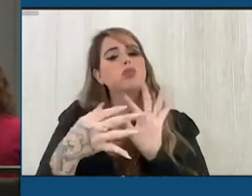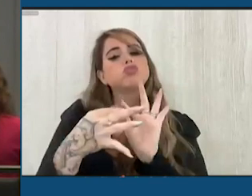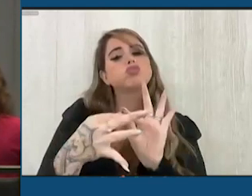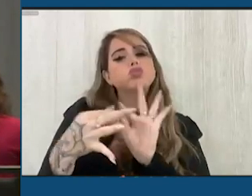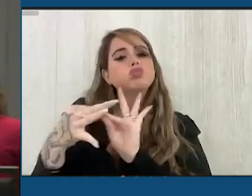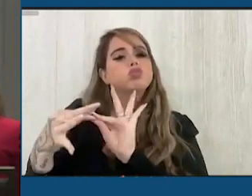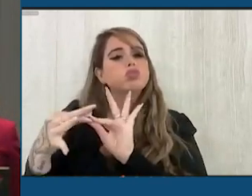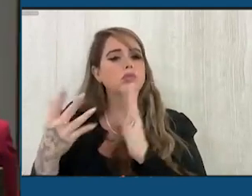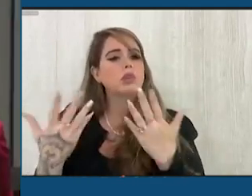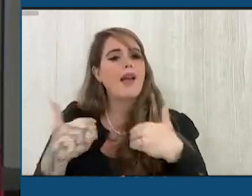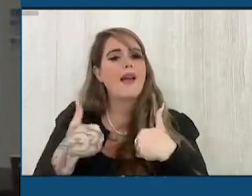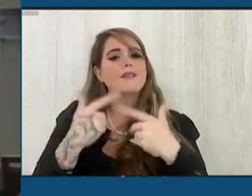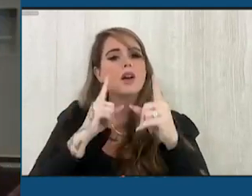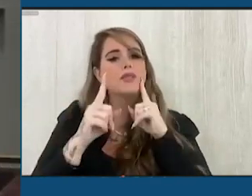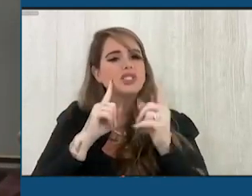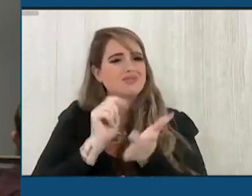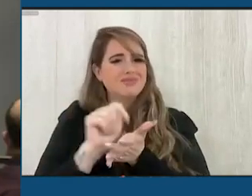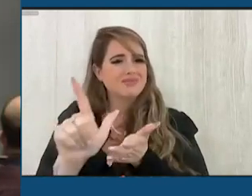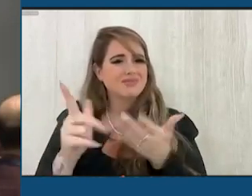have the conversation.